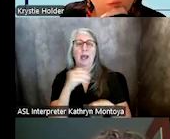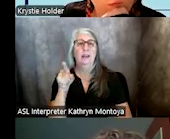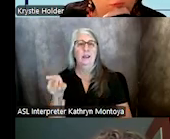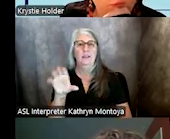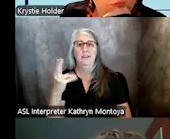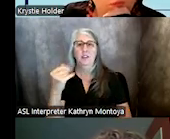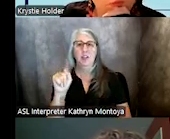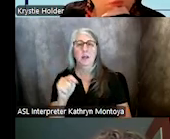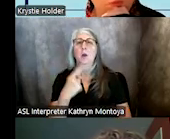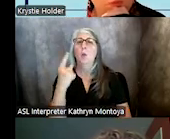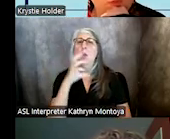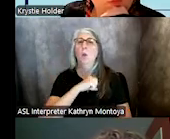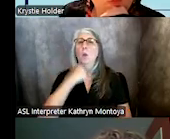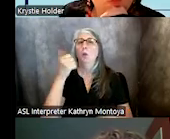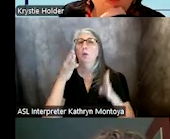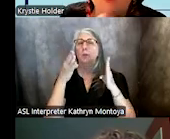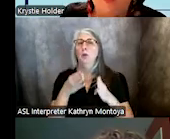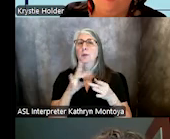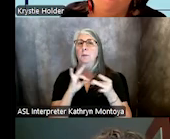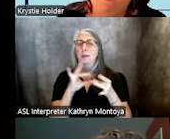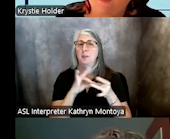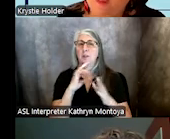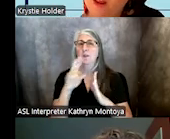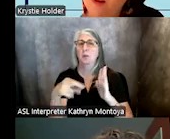shared that ultimately, like the role of being an